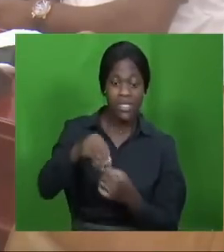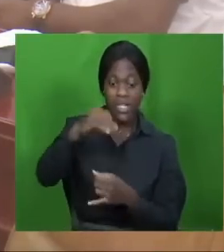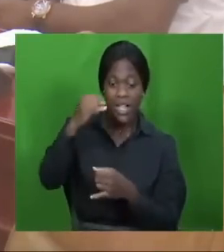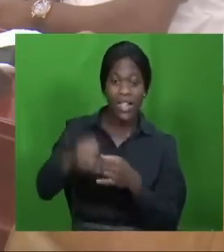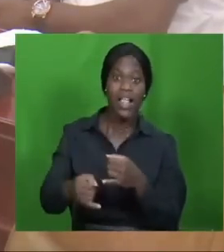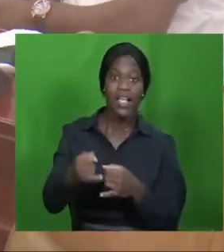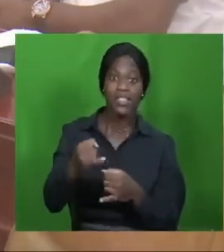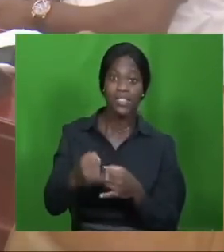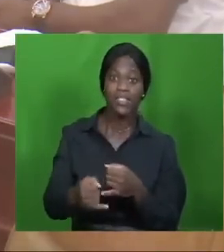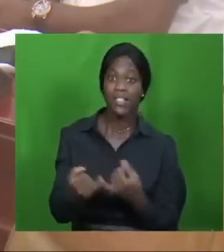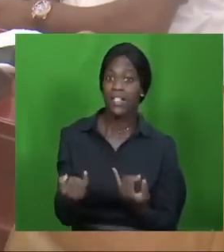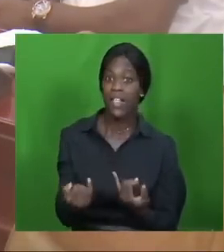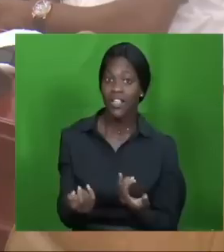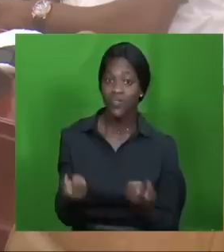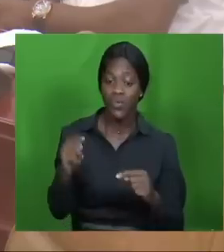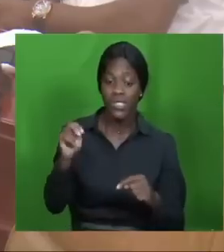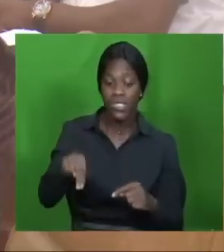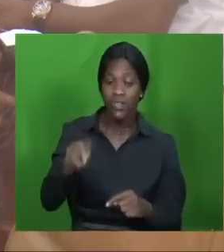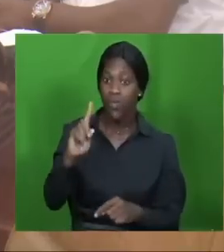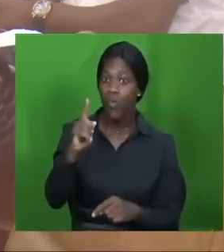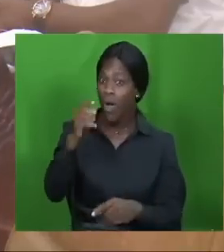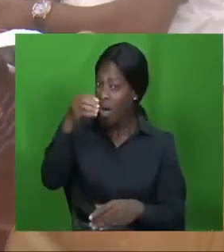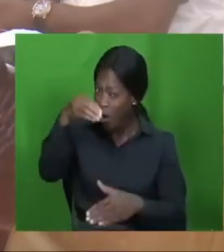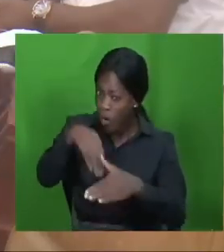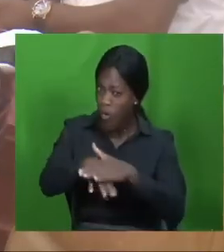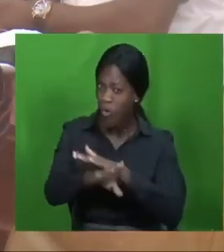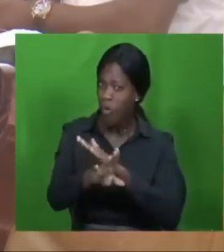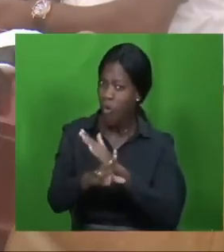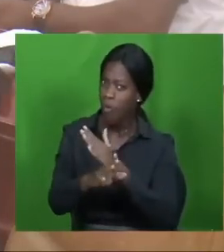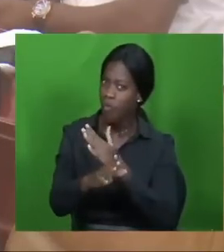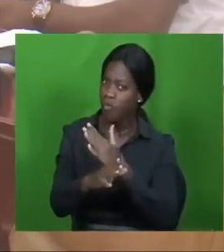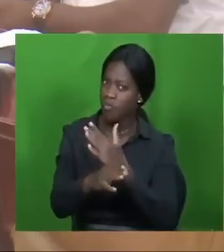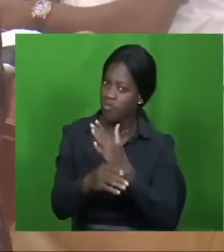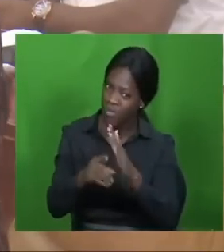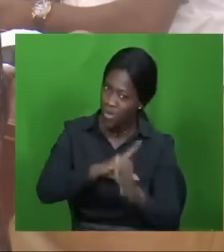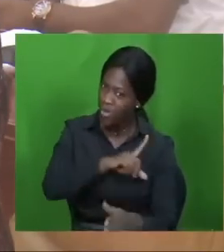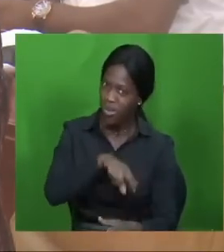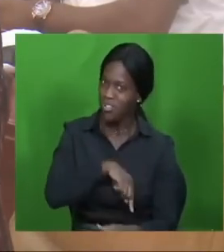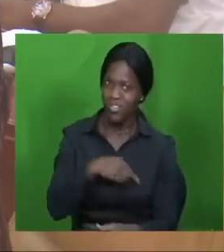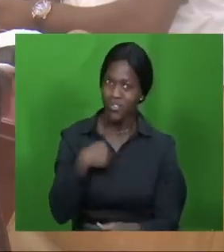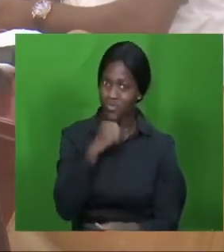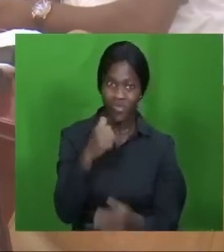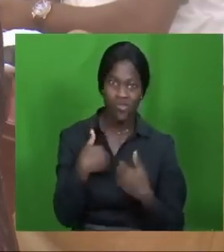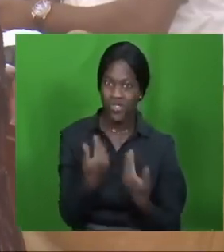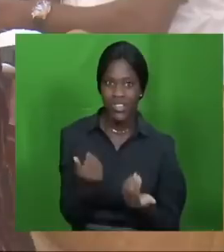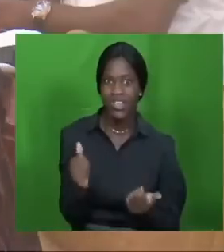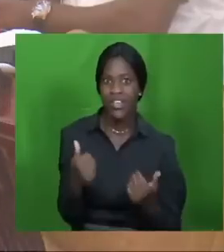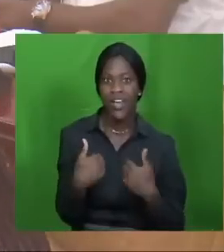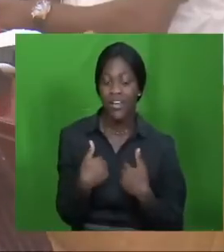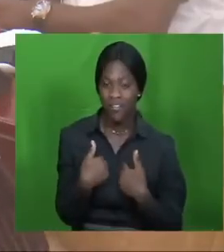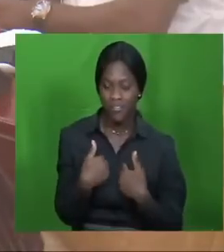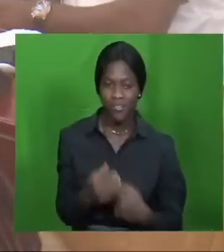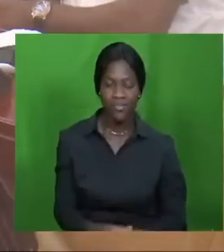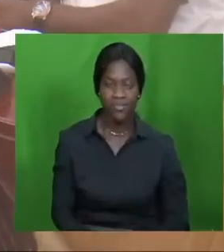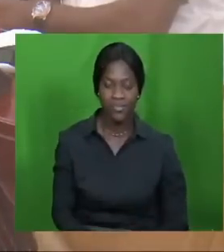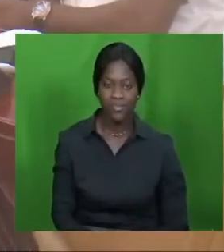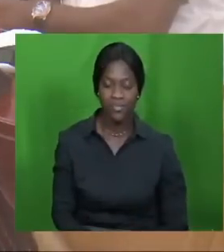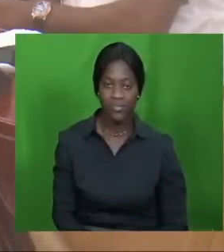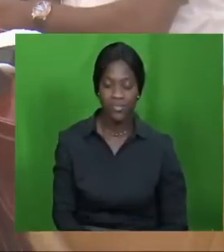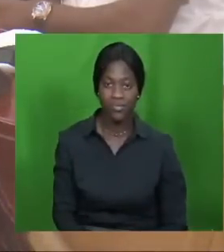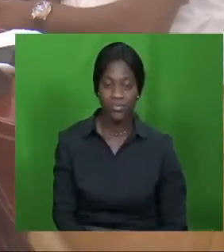a draw to progress, and we allowed ourselves to be played out. That was quite negative that I think that we should address. And